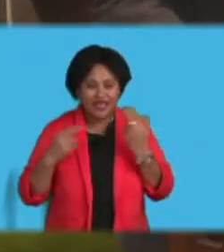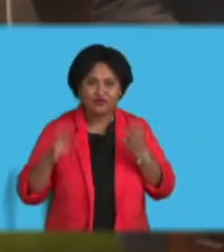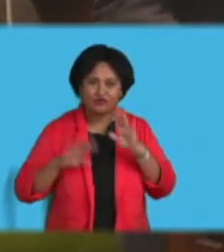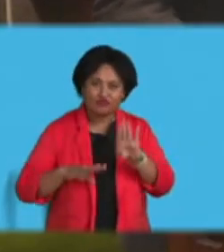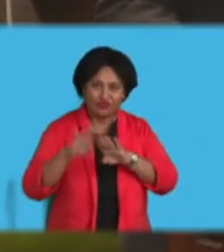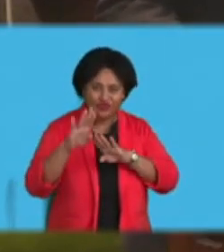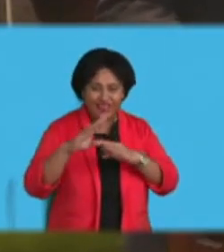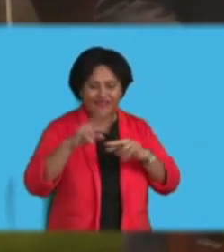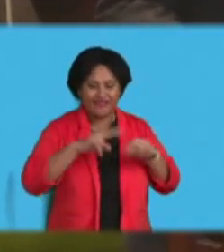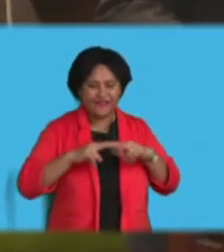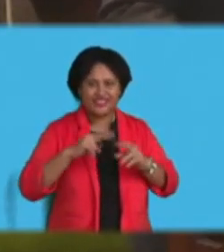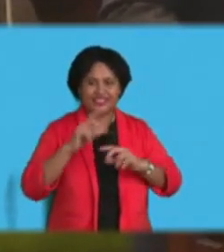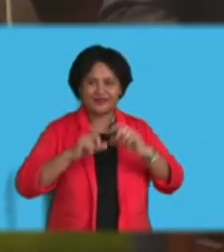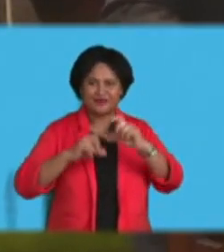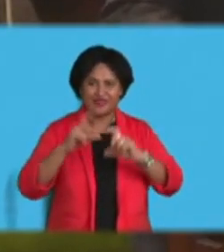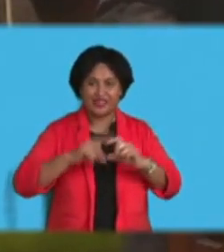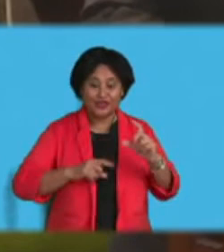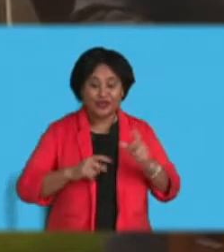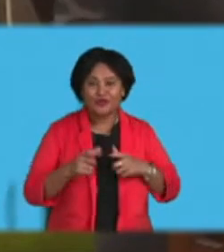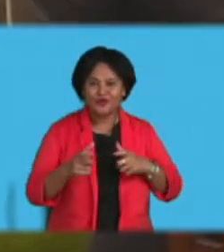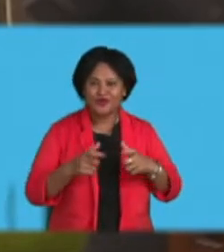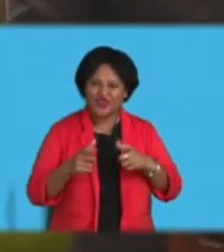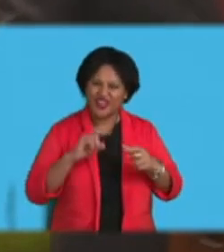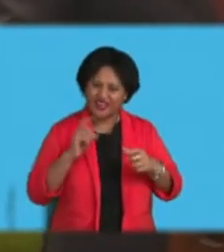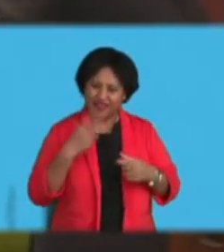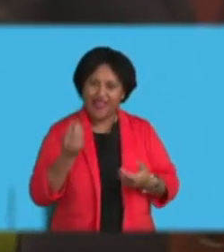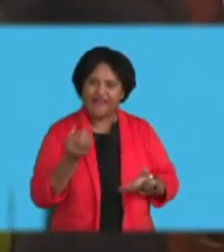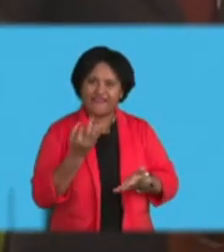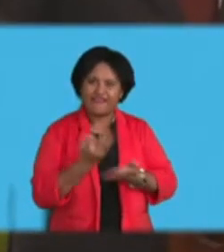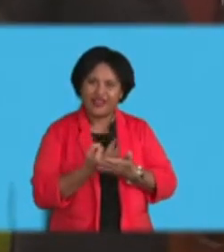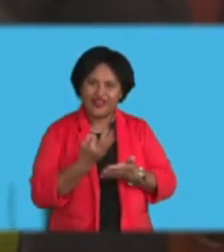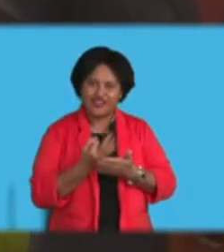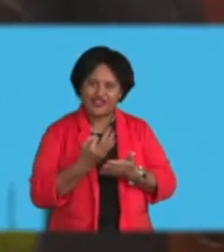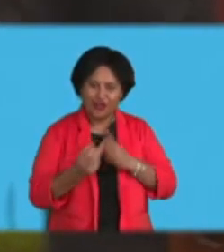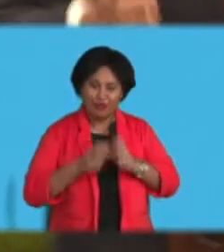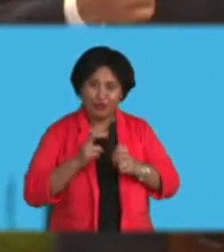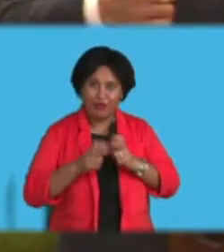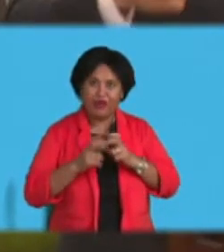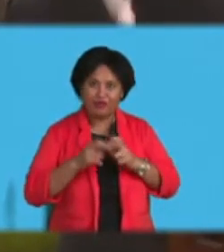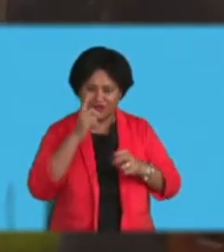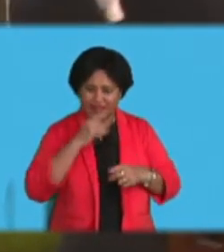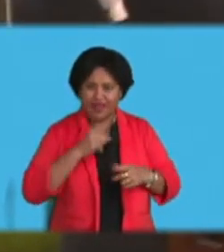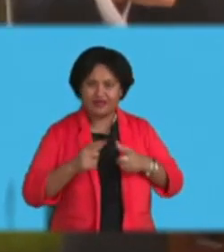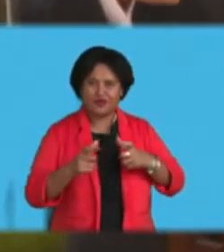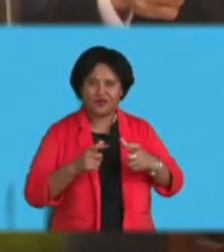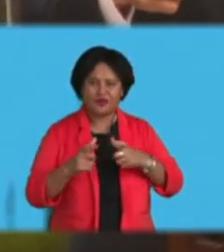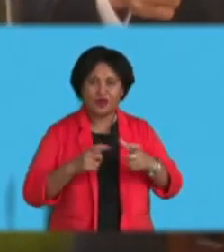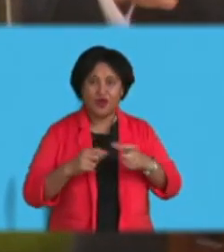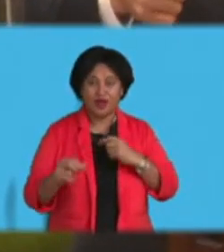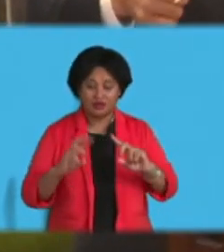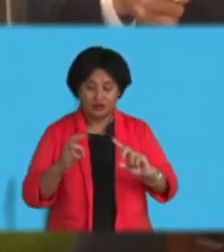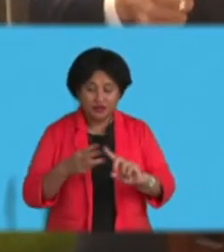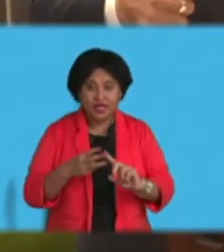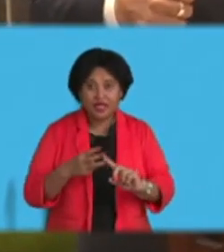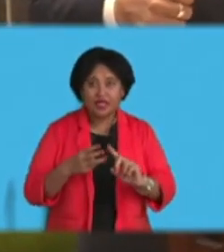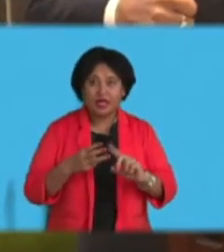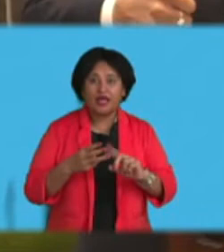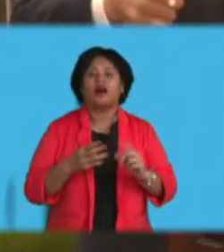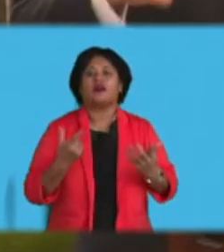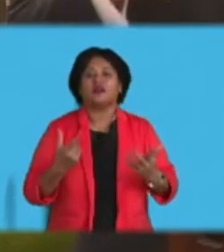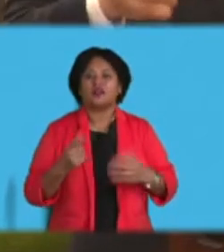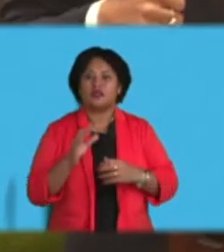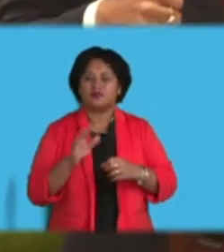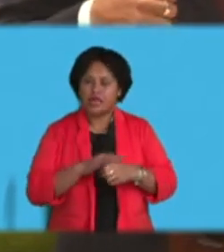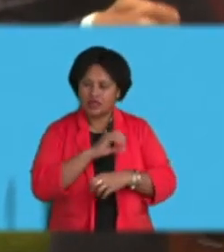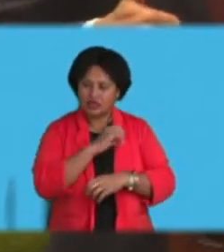a financial crisis through the following methodologies. Firstly, strengthen the domestic coordination arrangements